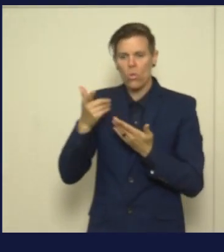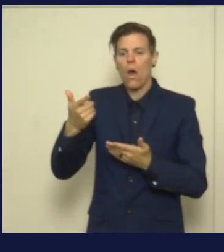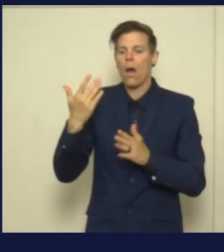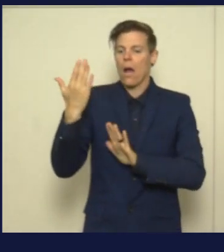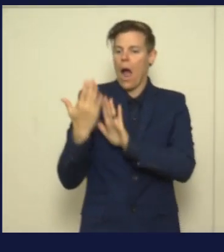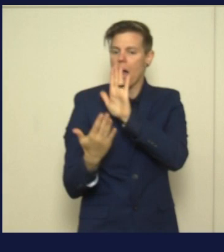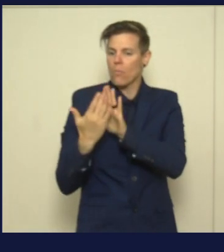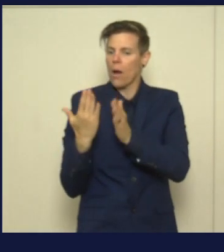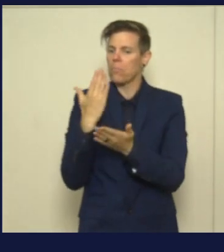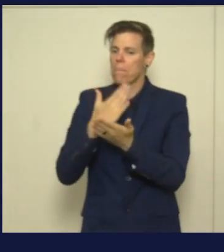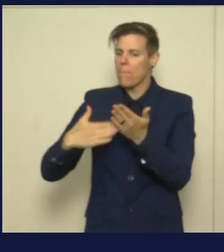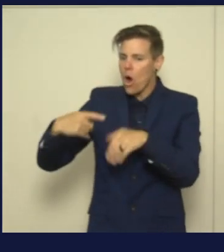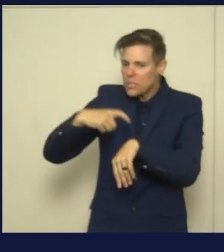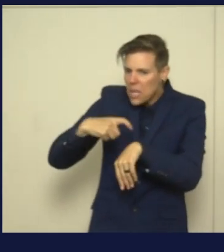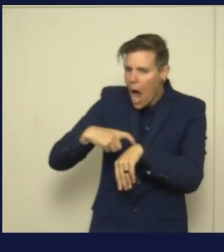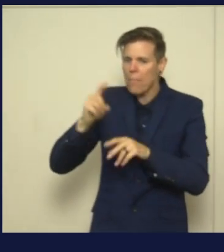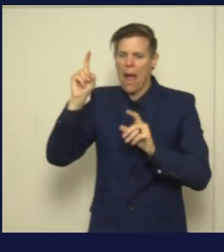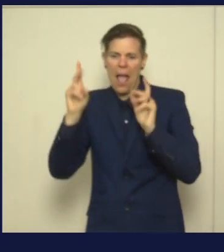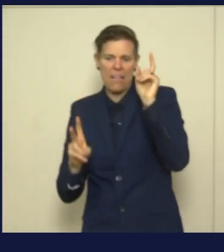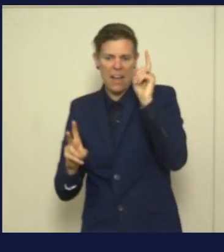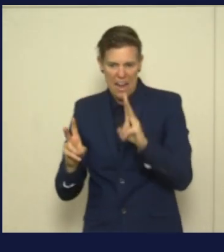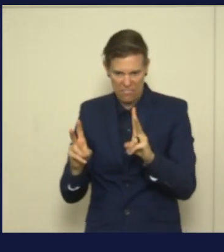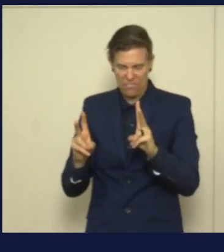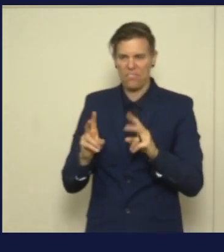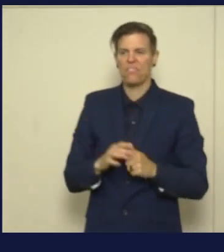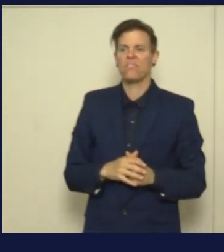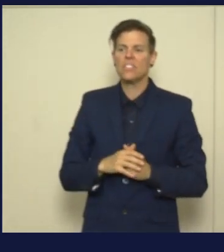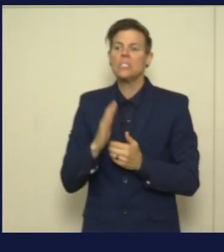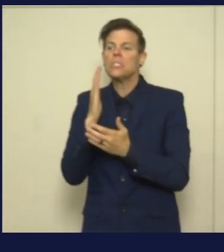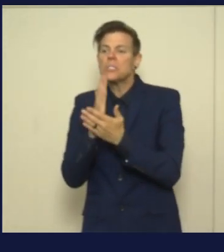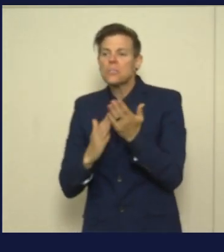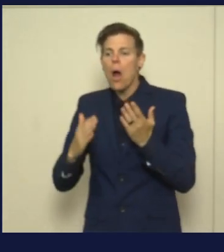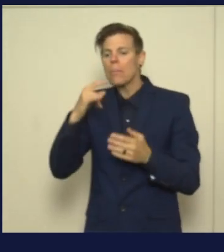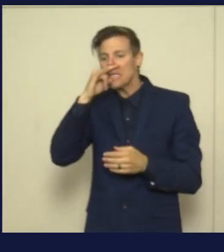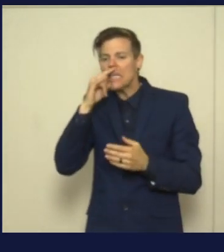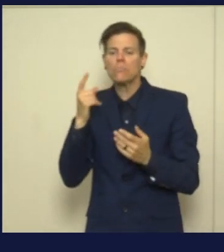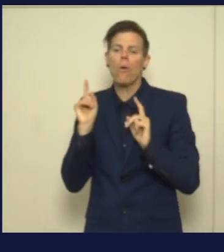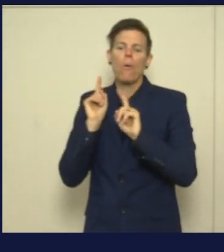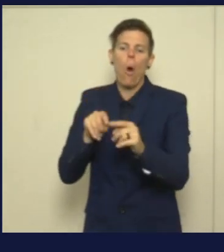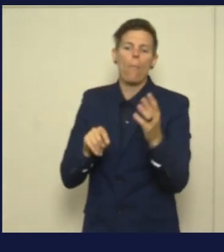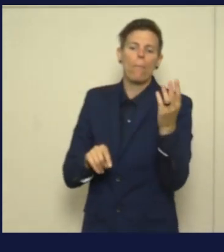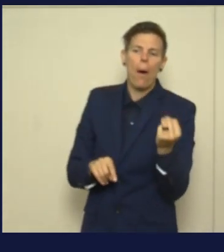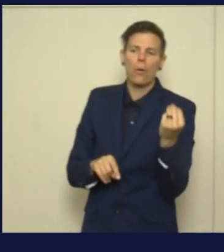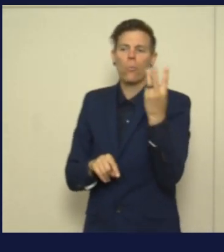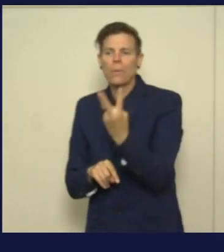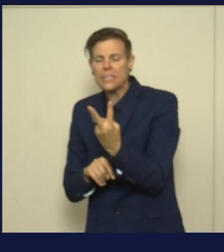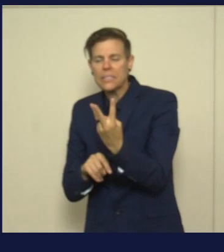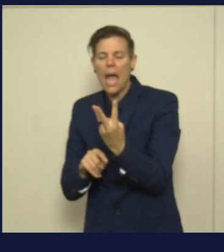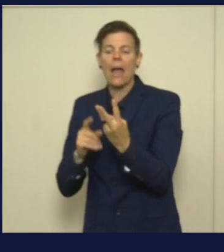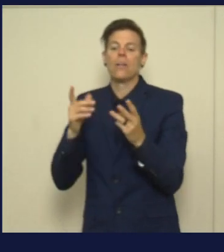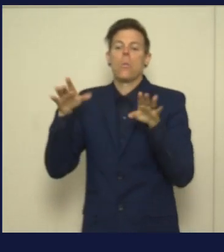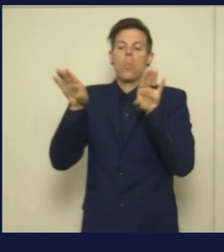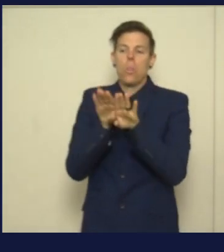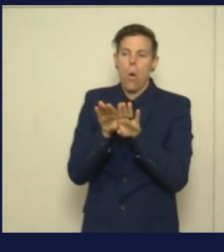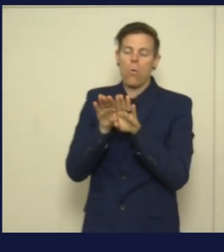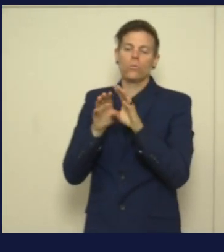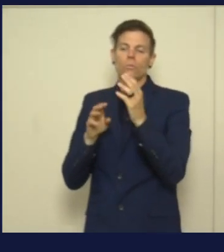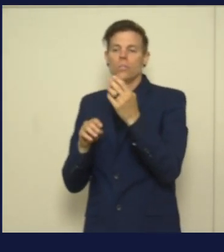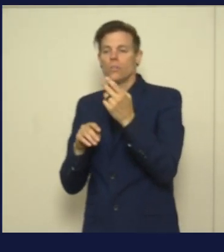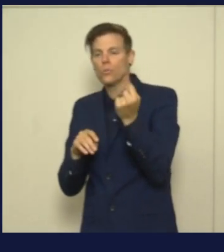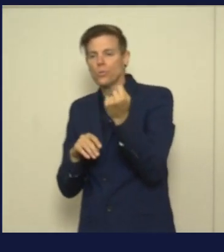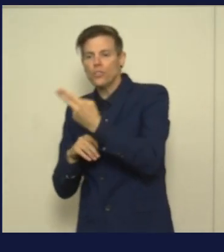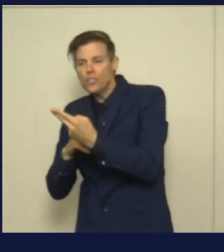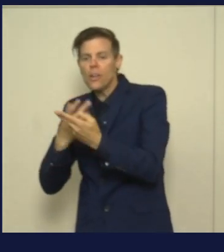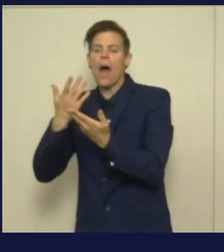half the class is there Monday, Tuesdays, closed for cleaning on Wednesdays. The other half of the class there Thursday, Friday.